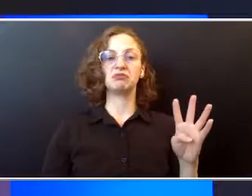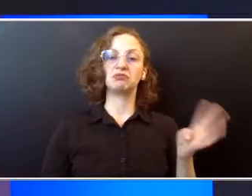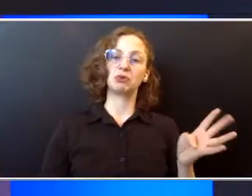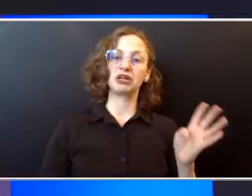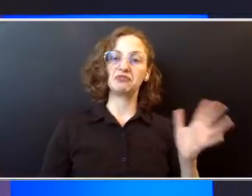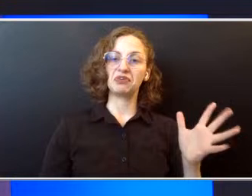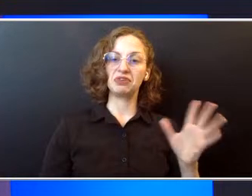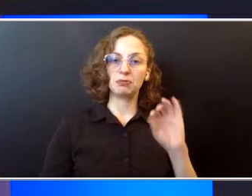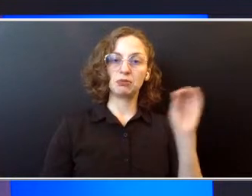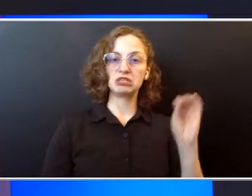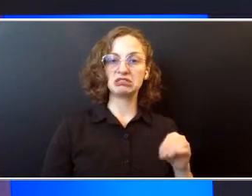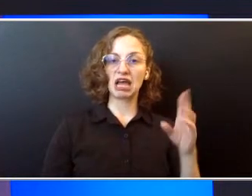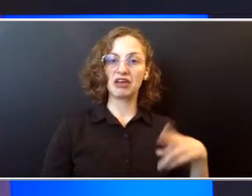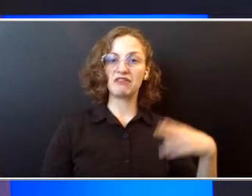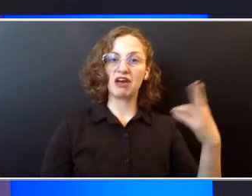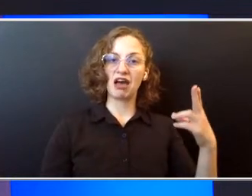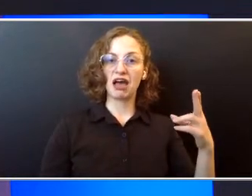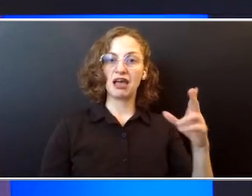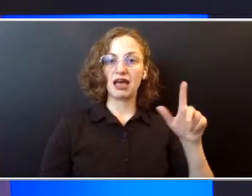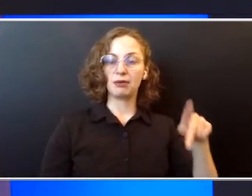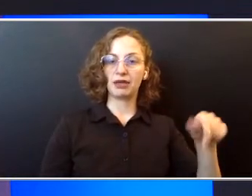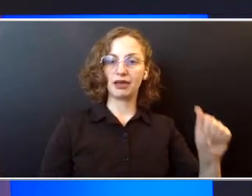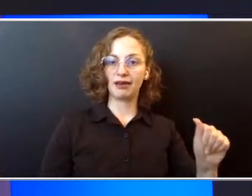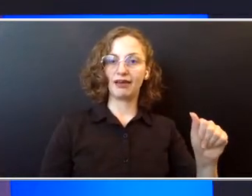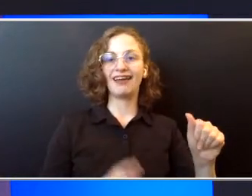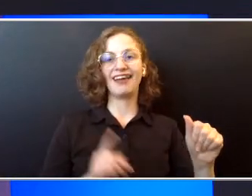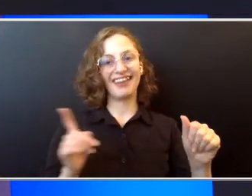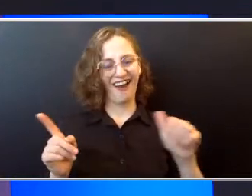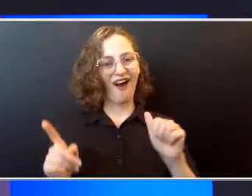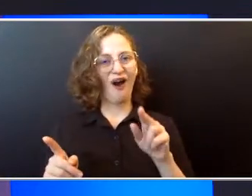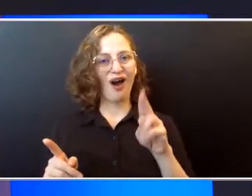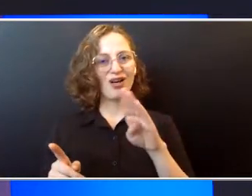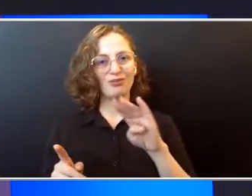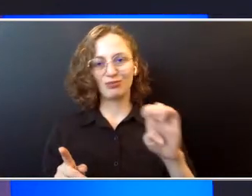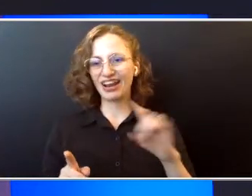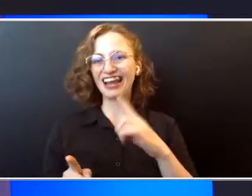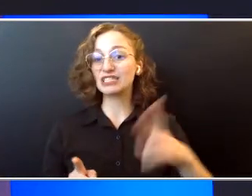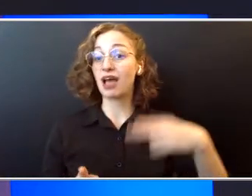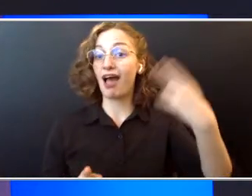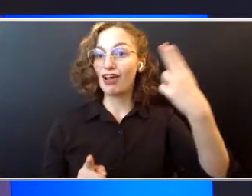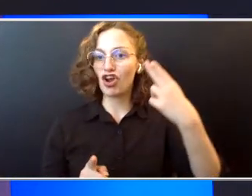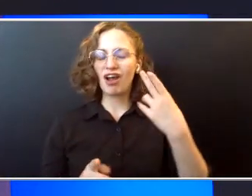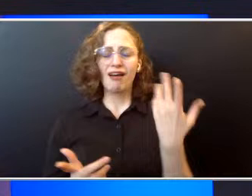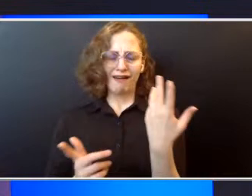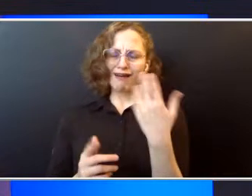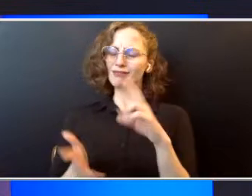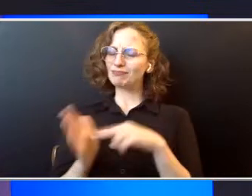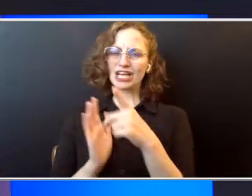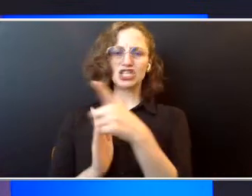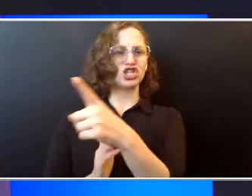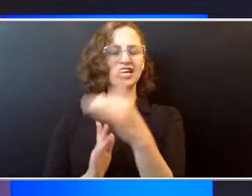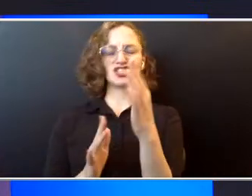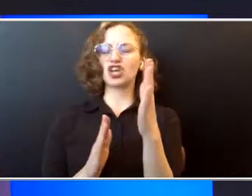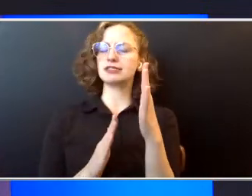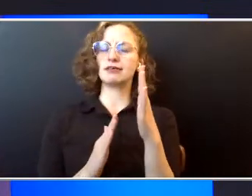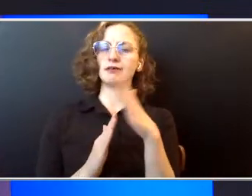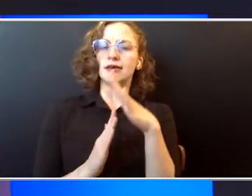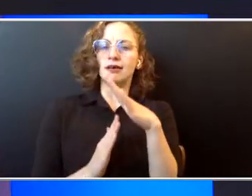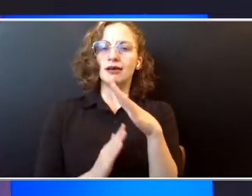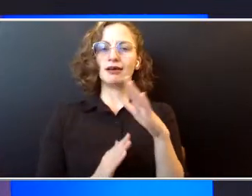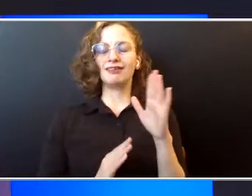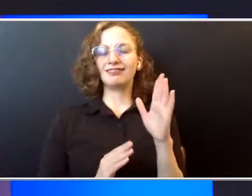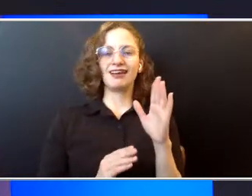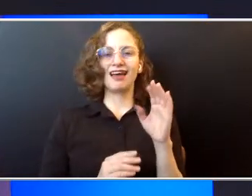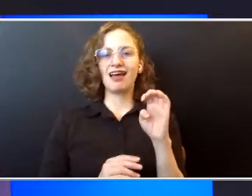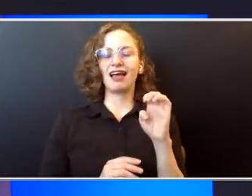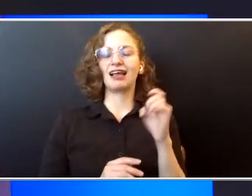just exceptional yes, in general. Can we acknowledge that? Aubrey is delightful. I just loved spending the afternoon with her when she was getting her